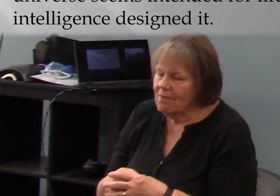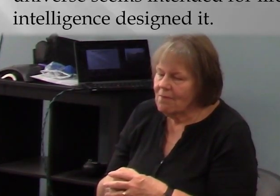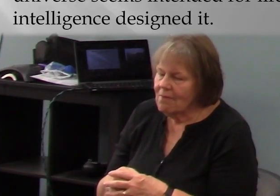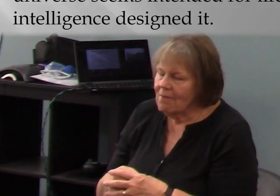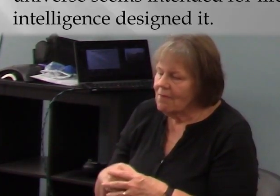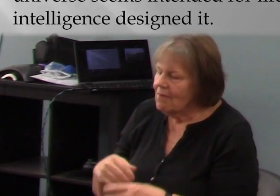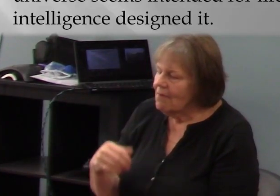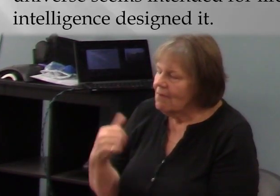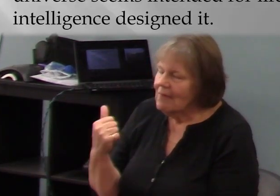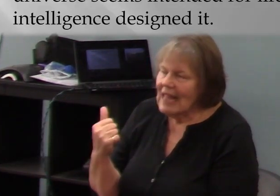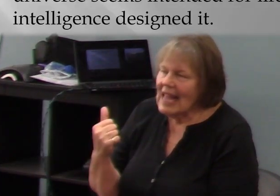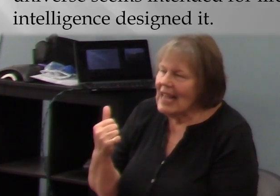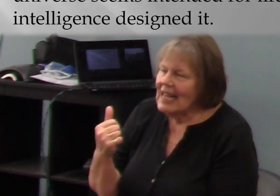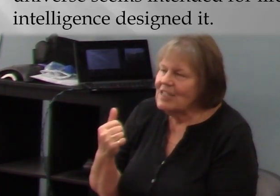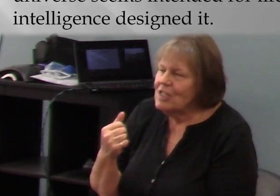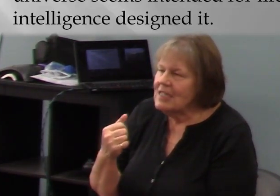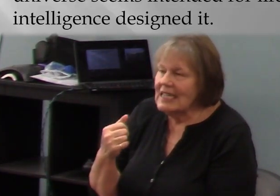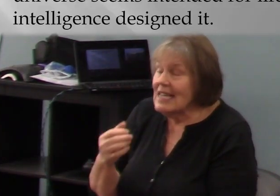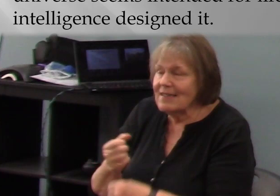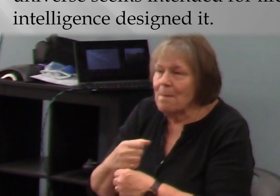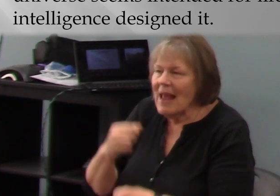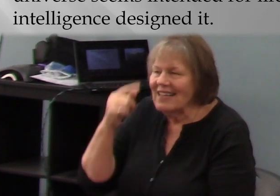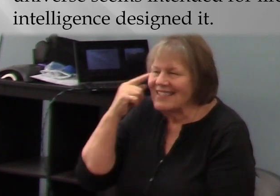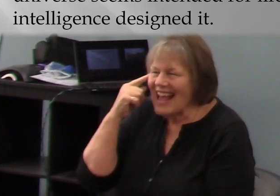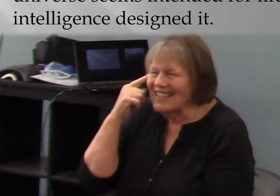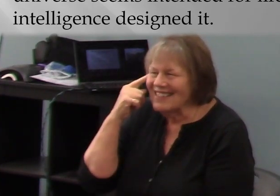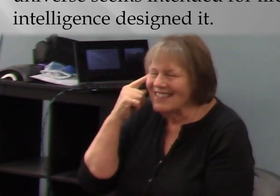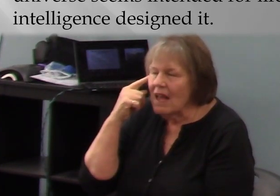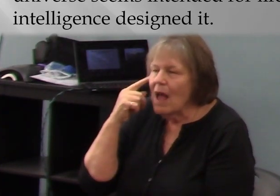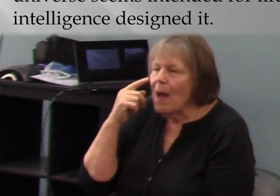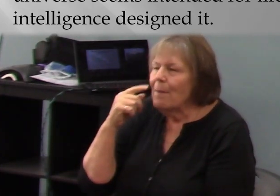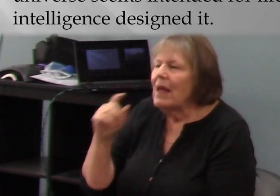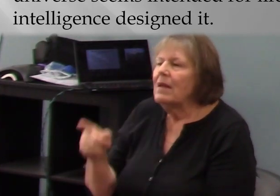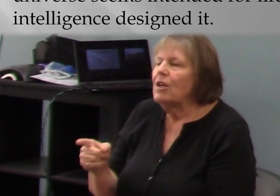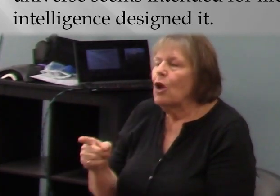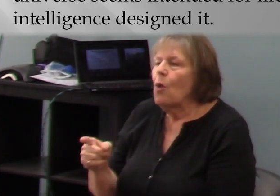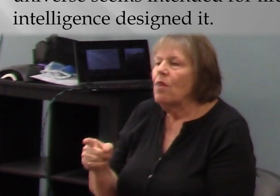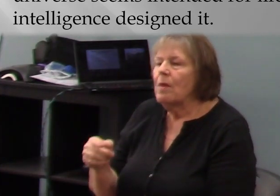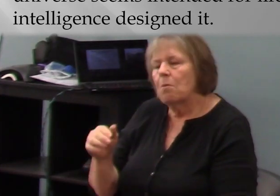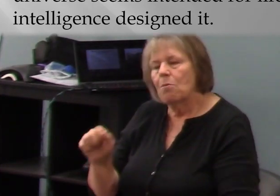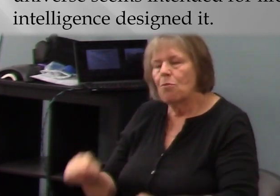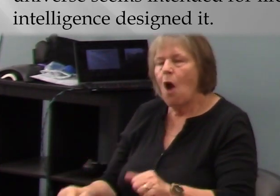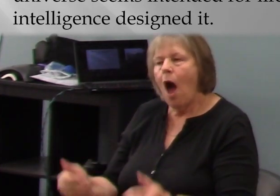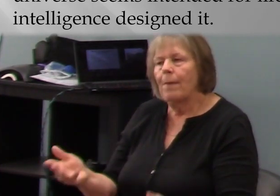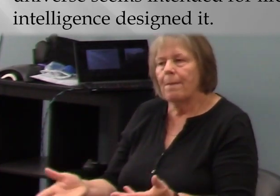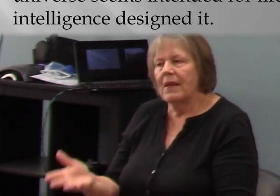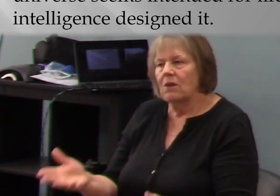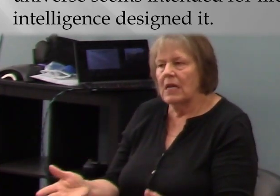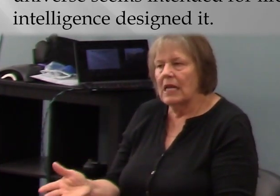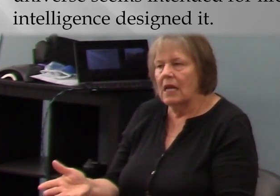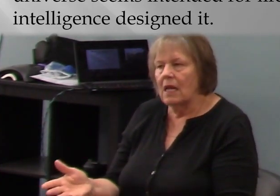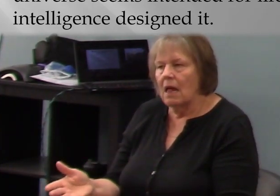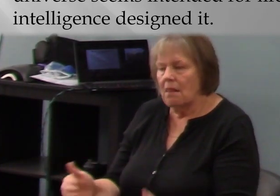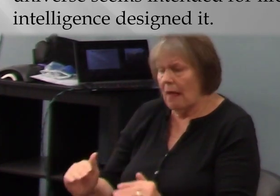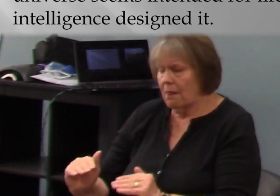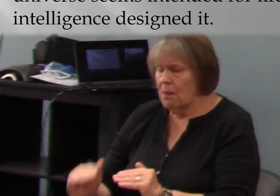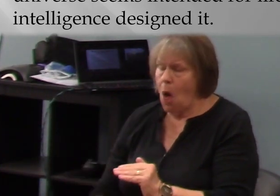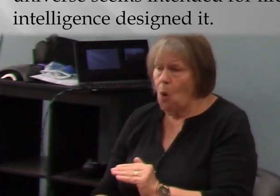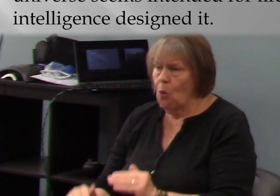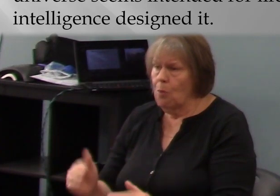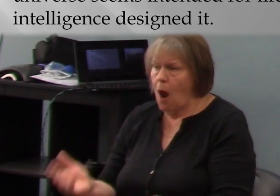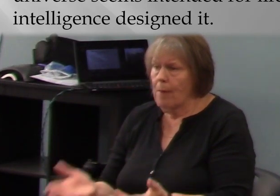it just doesn't make sense. But again, remember, probability alone, low probability alone, we talked about this last week. Low probability events happen all the